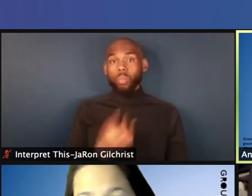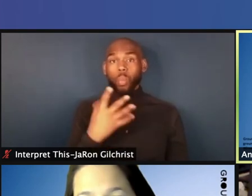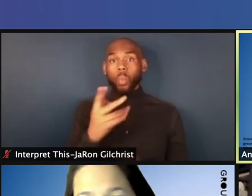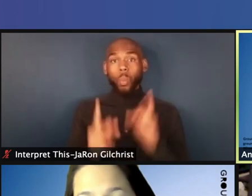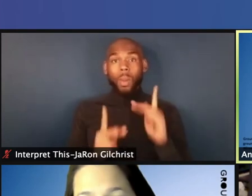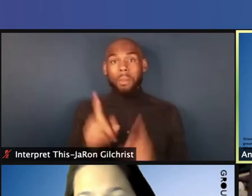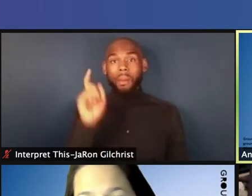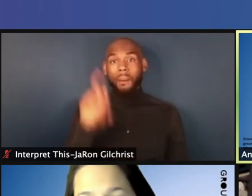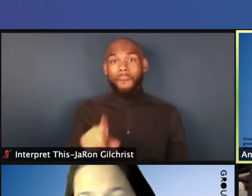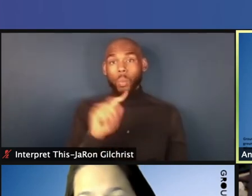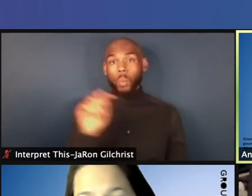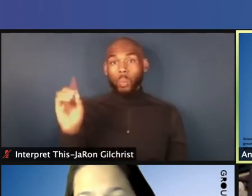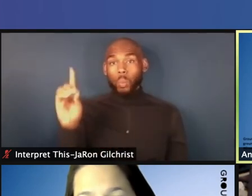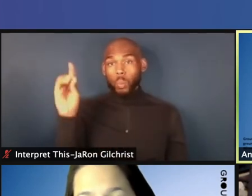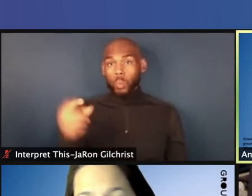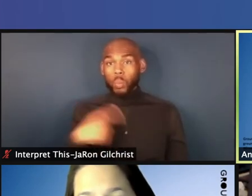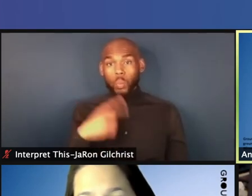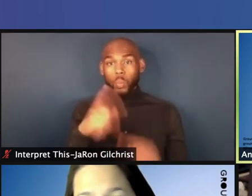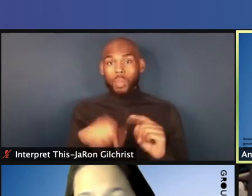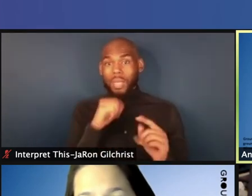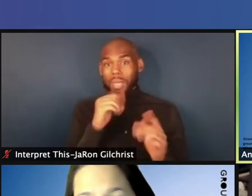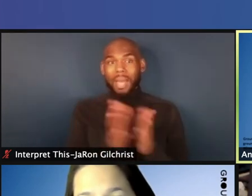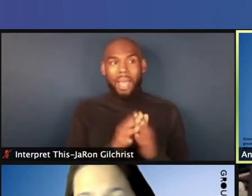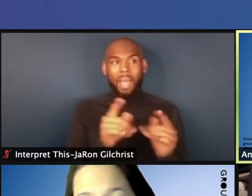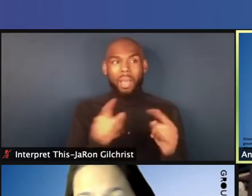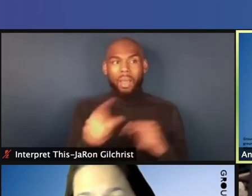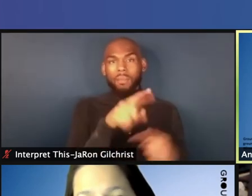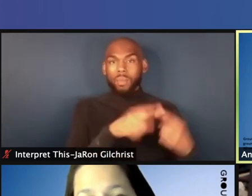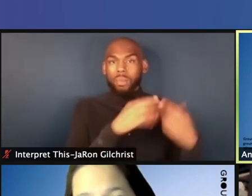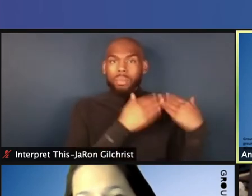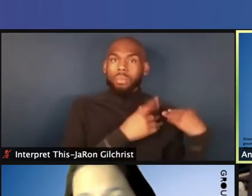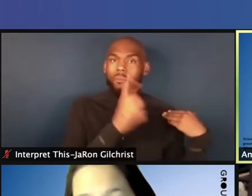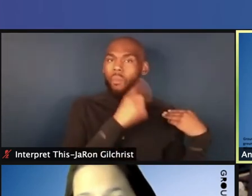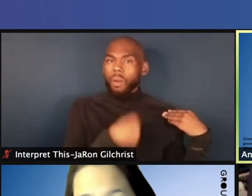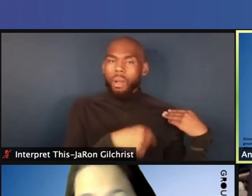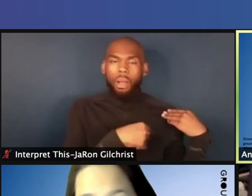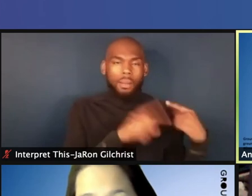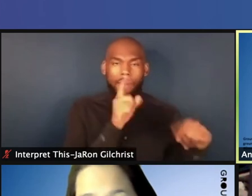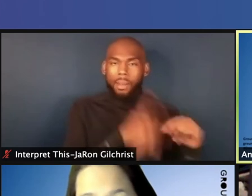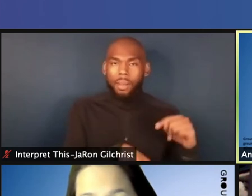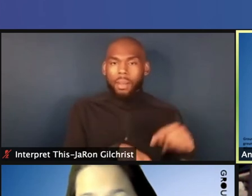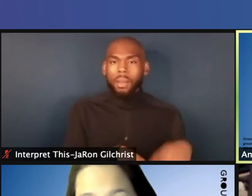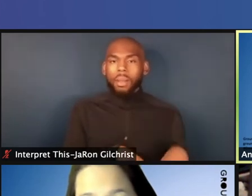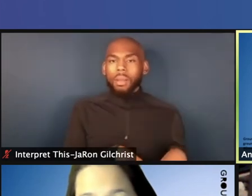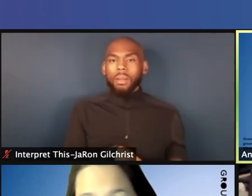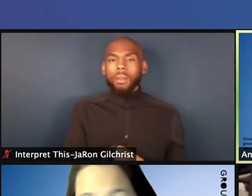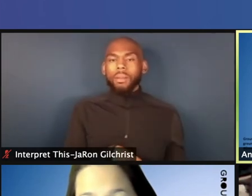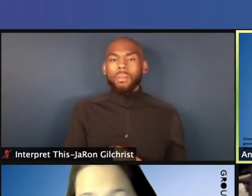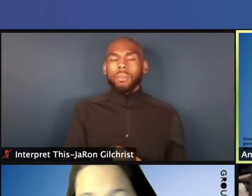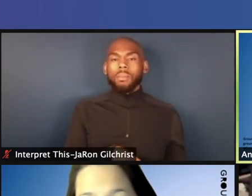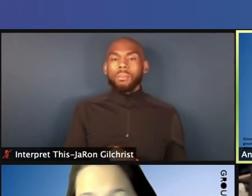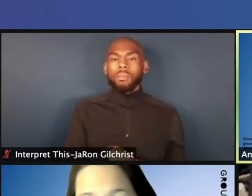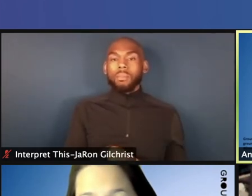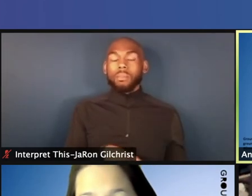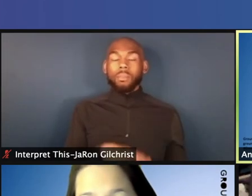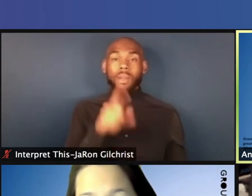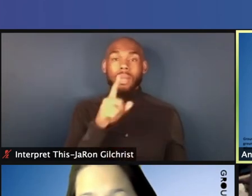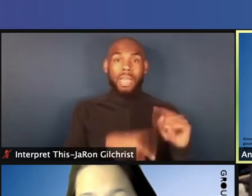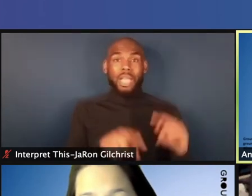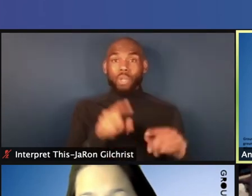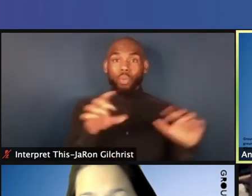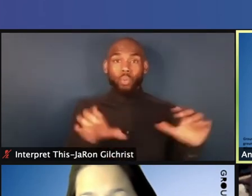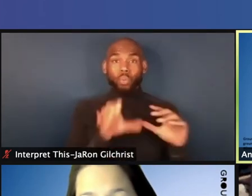do. And we cannot ask someone else to shoulder that burden for us. We cannot, or well, I shouldn't use the word burden. We can't ask someone else to do that work for